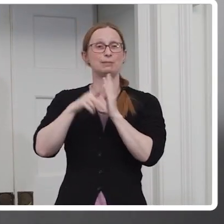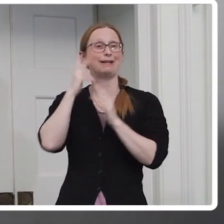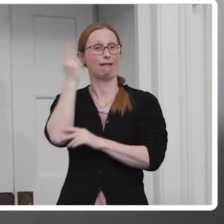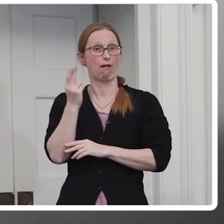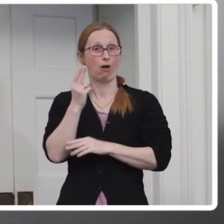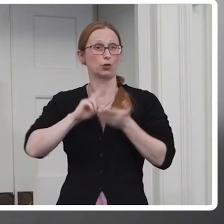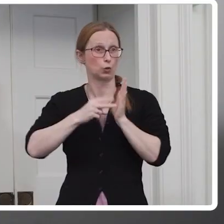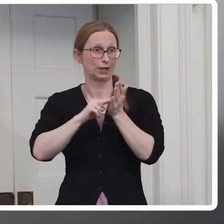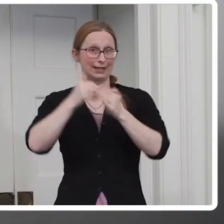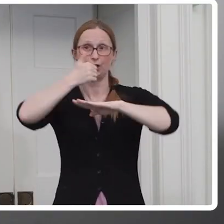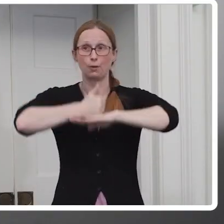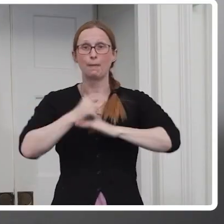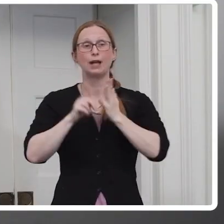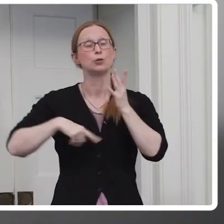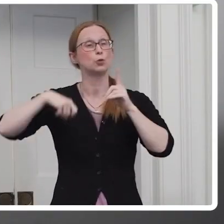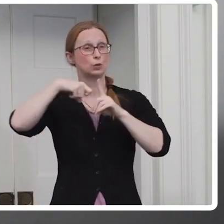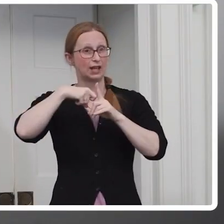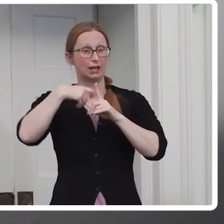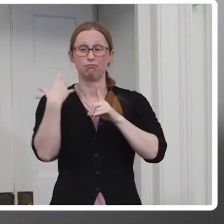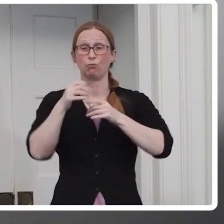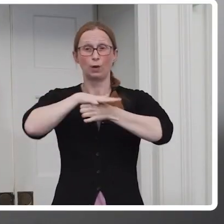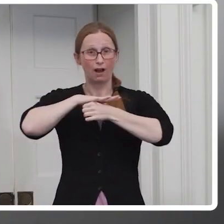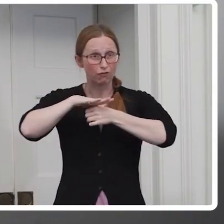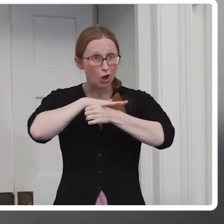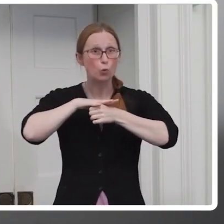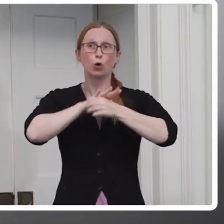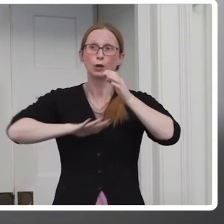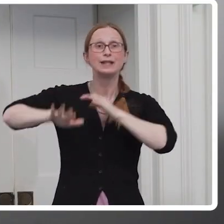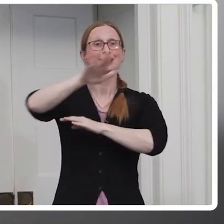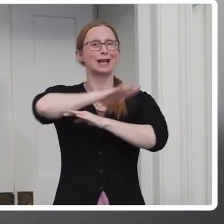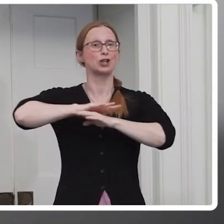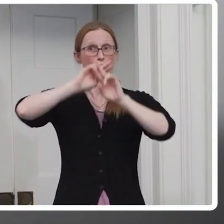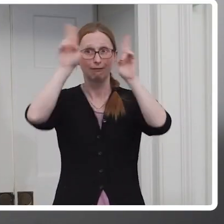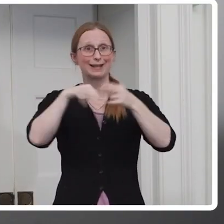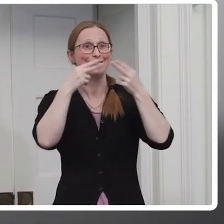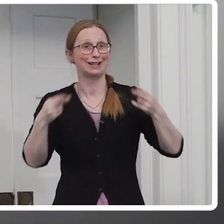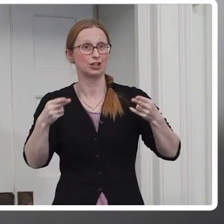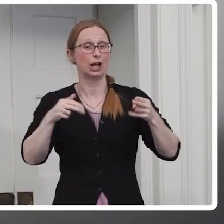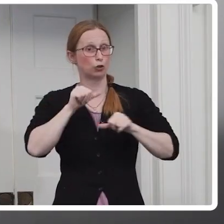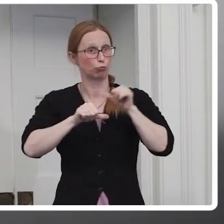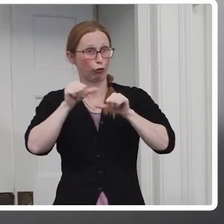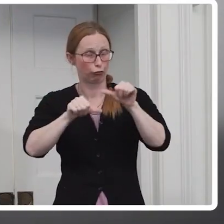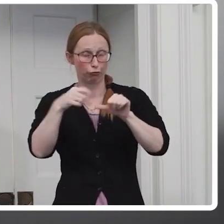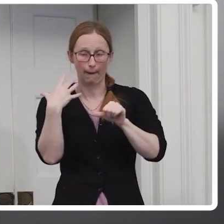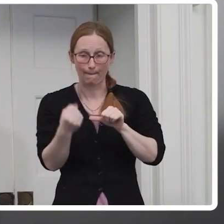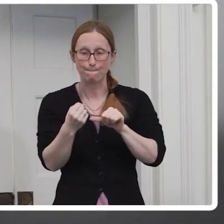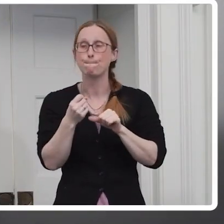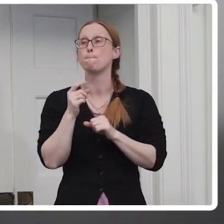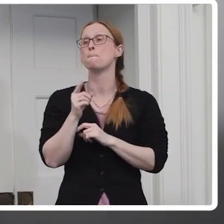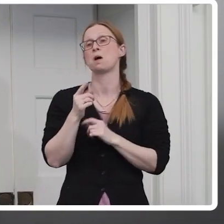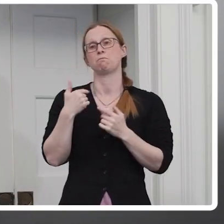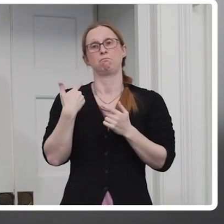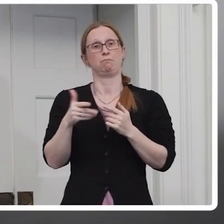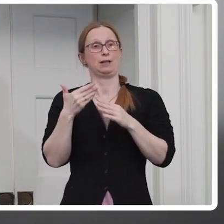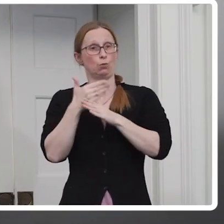arts organisation. We're based in the UK. We have a local, national and international programme, and we've